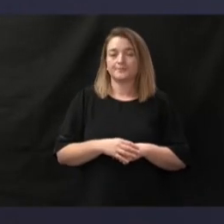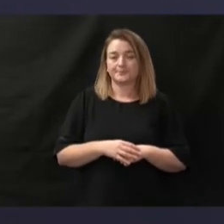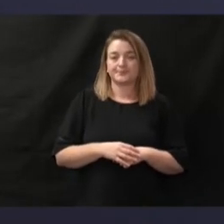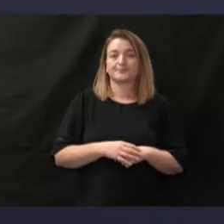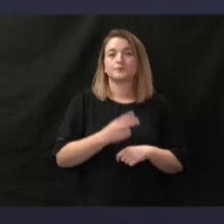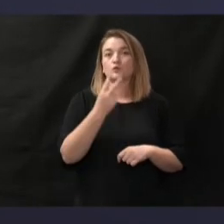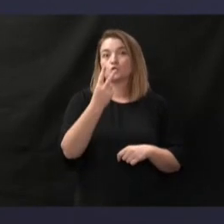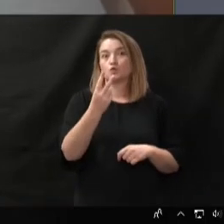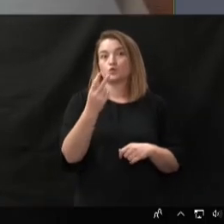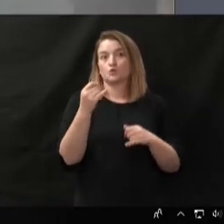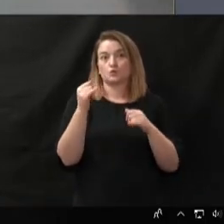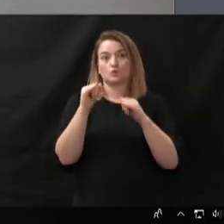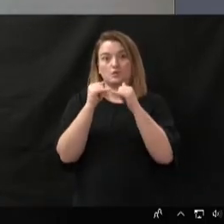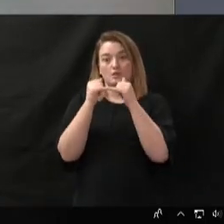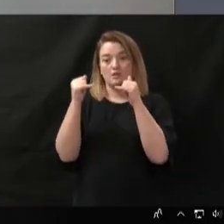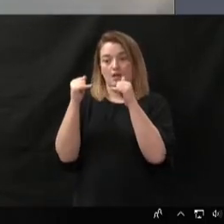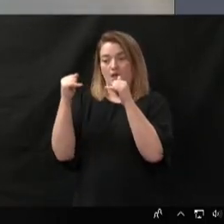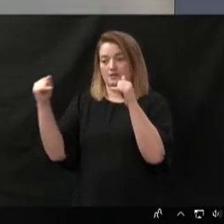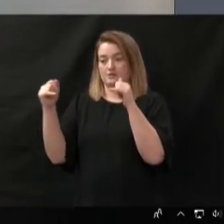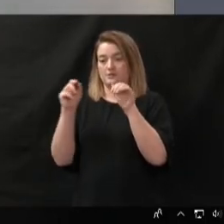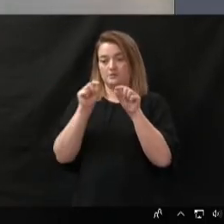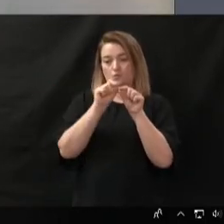lines on our paper.